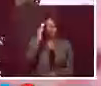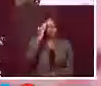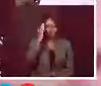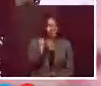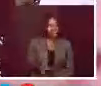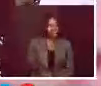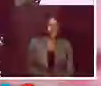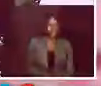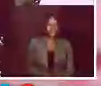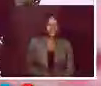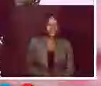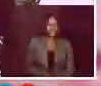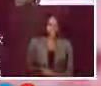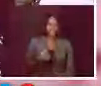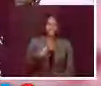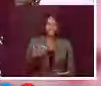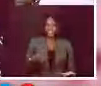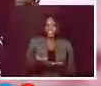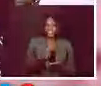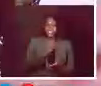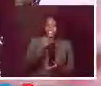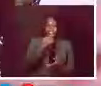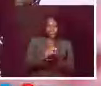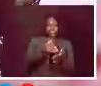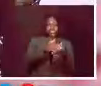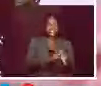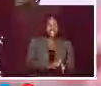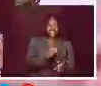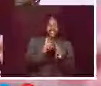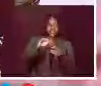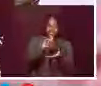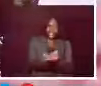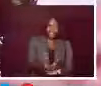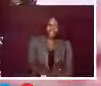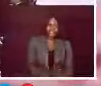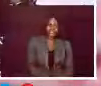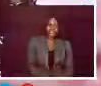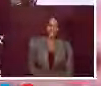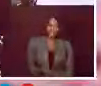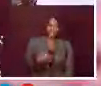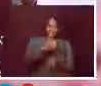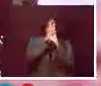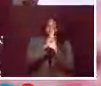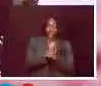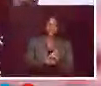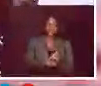no, I'm referring to you because the leader brought it up. I'm not, yes, of course. I respect code.